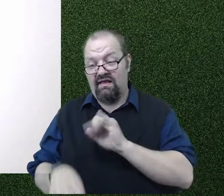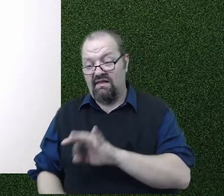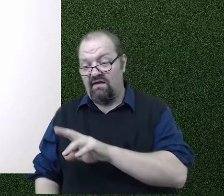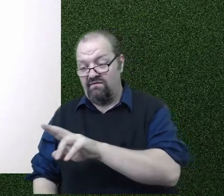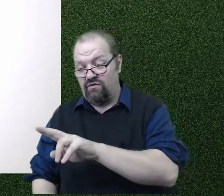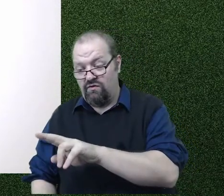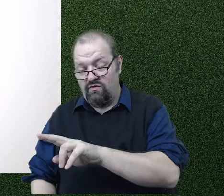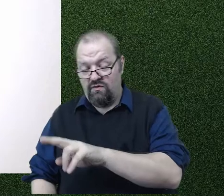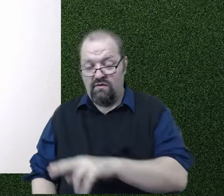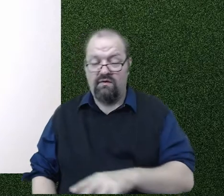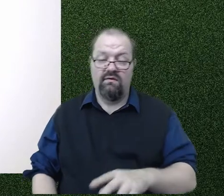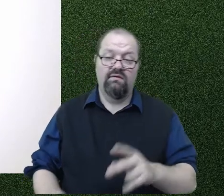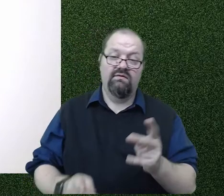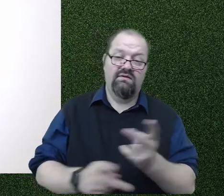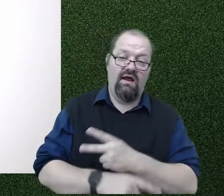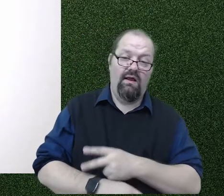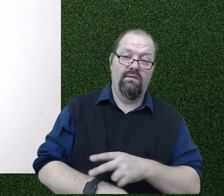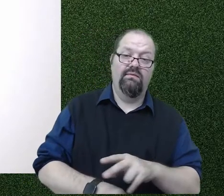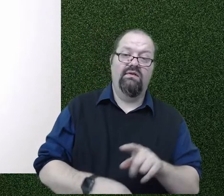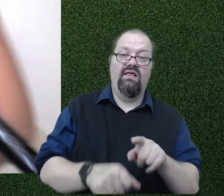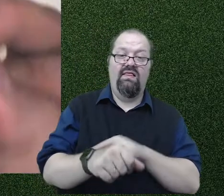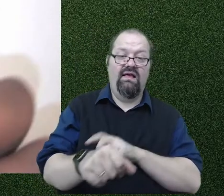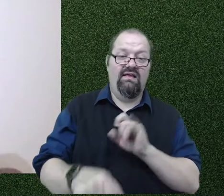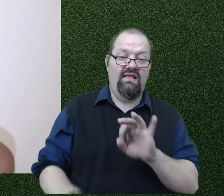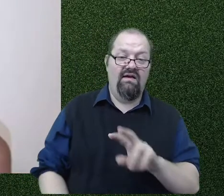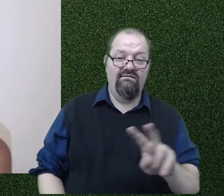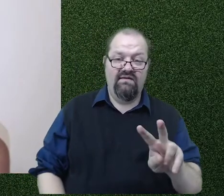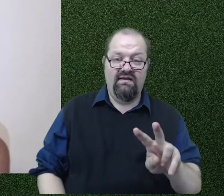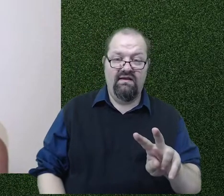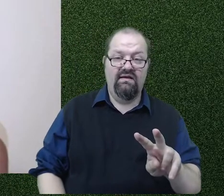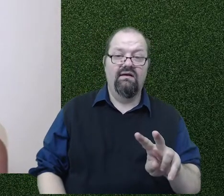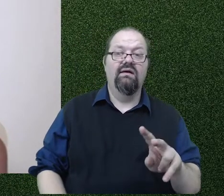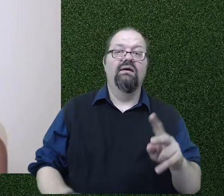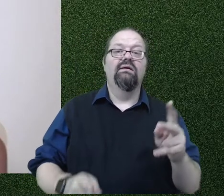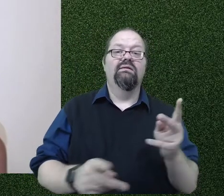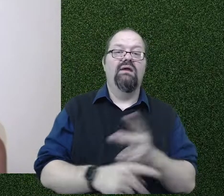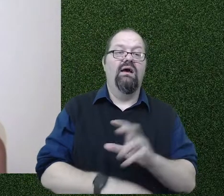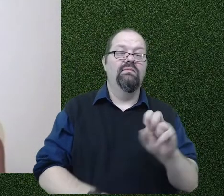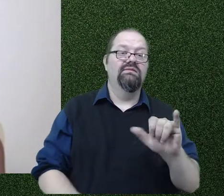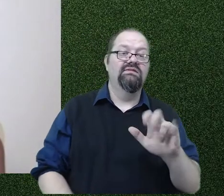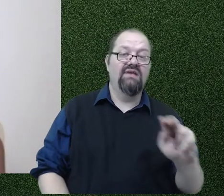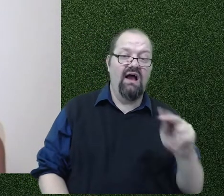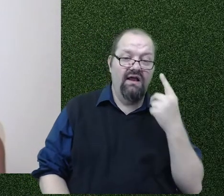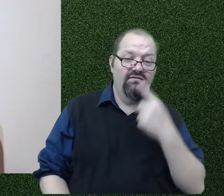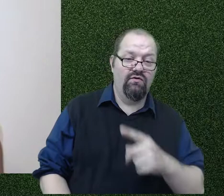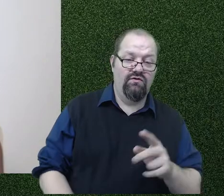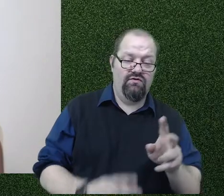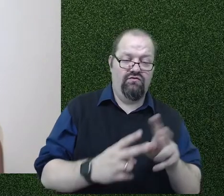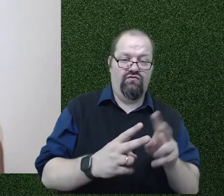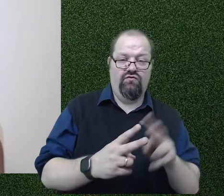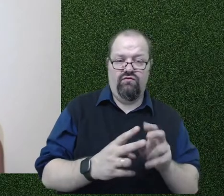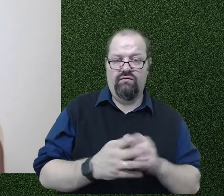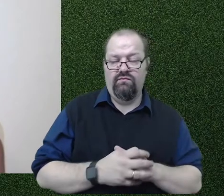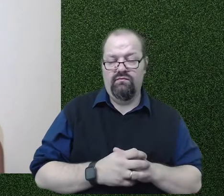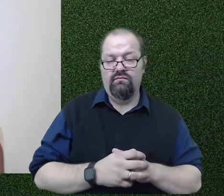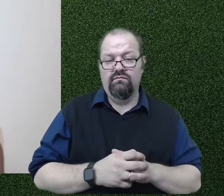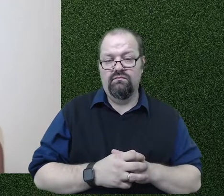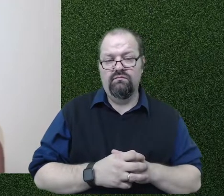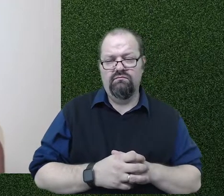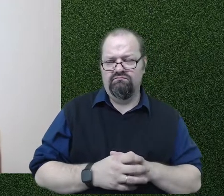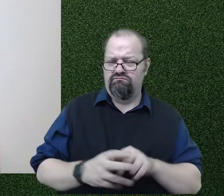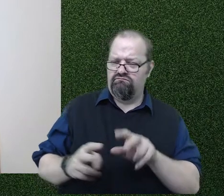of V times the sine of the angle between the two vectors. You might say, that